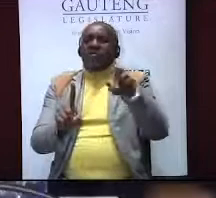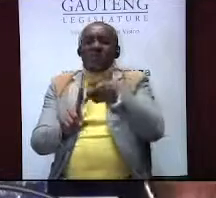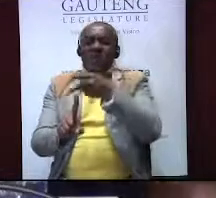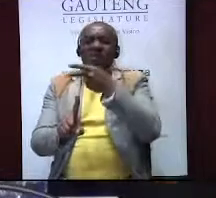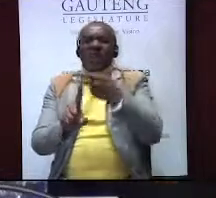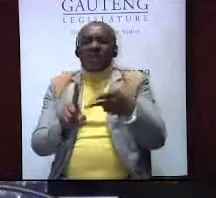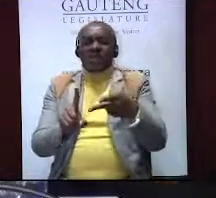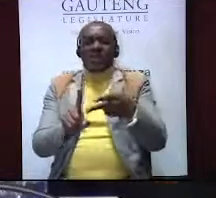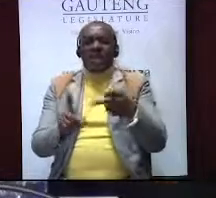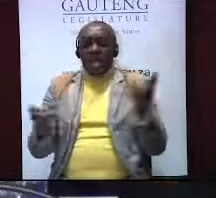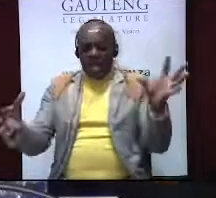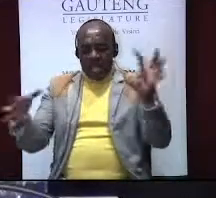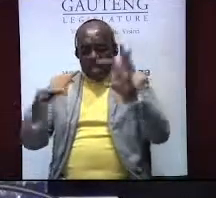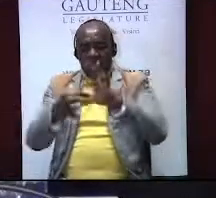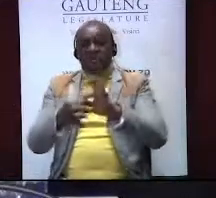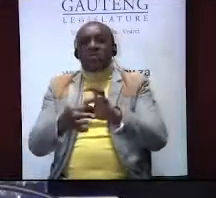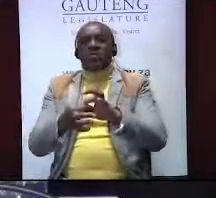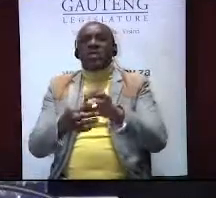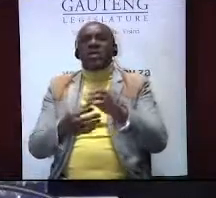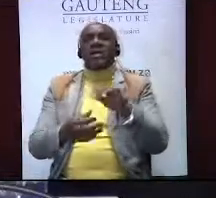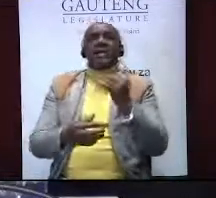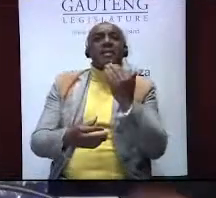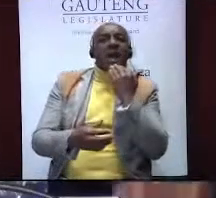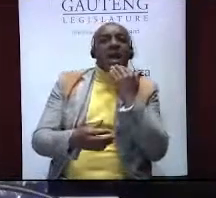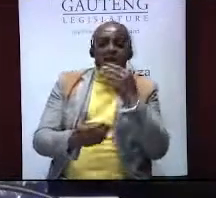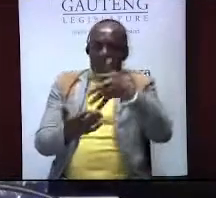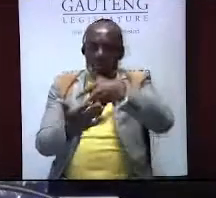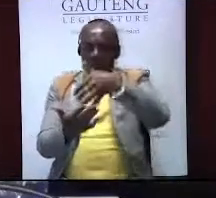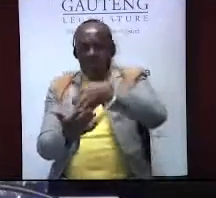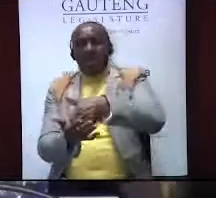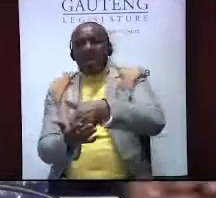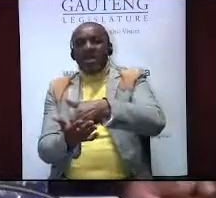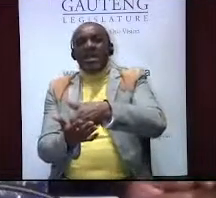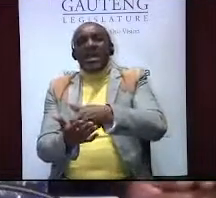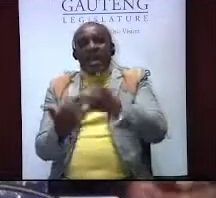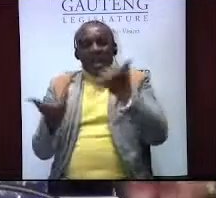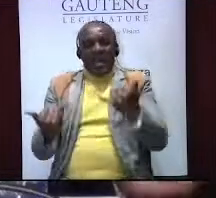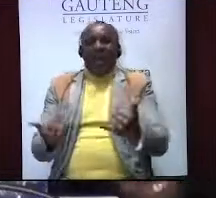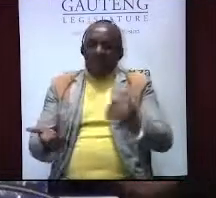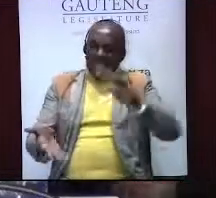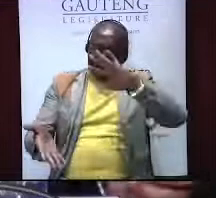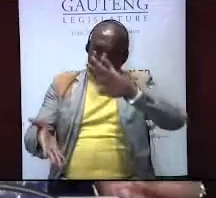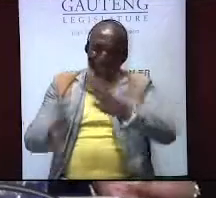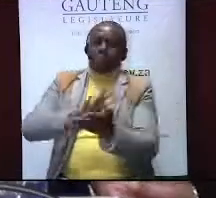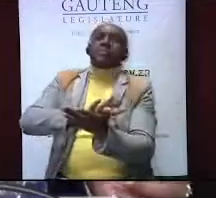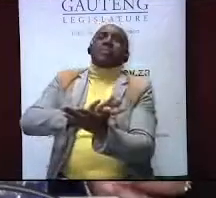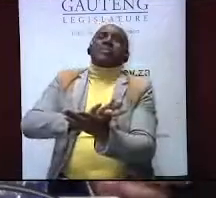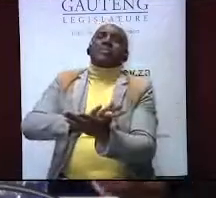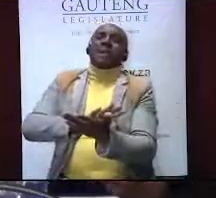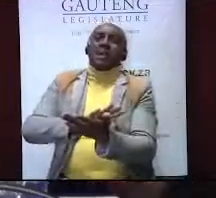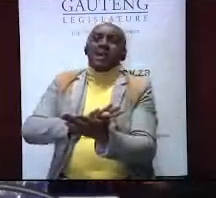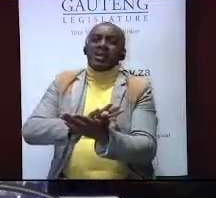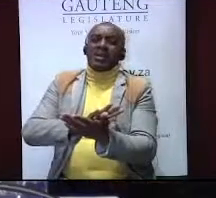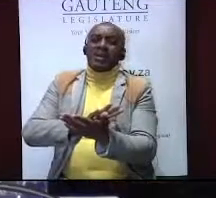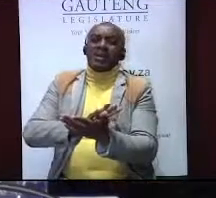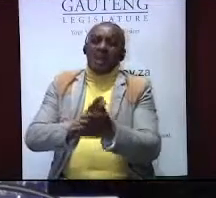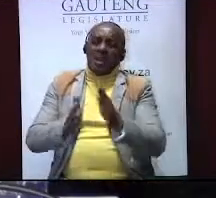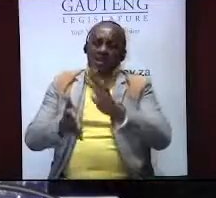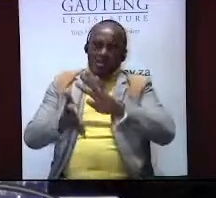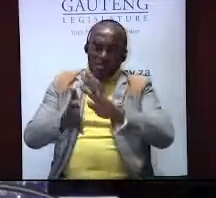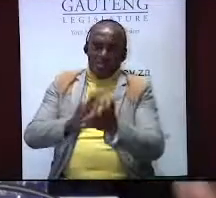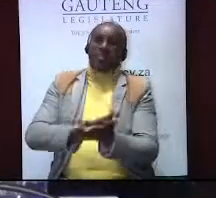is associated with wickedness, and it is condemned as a detestable, you